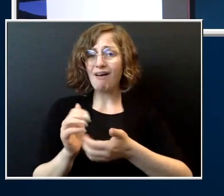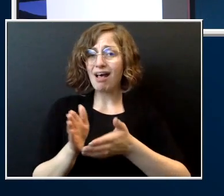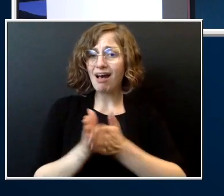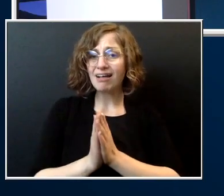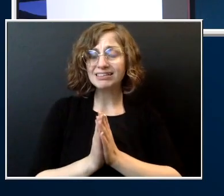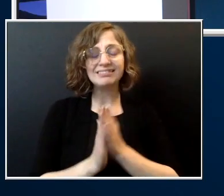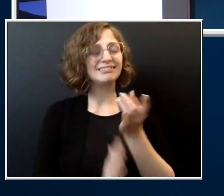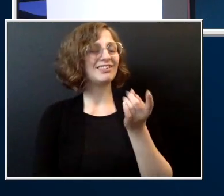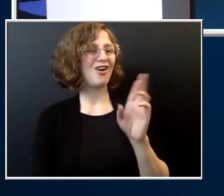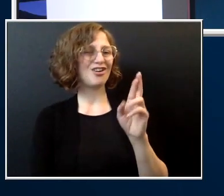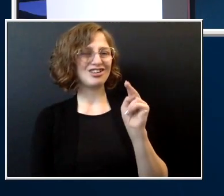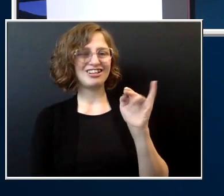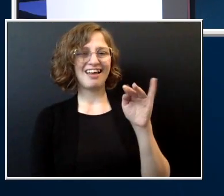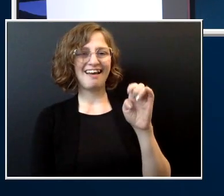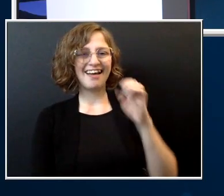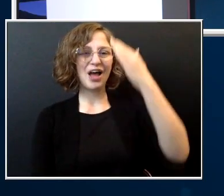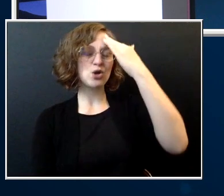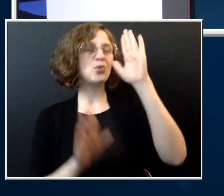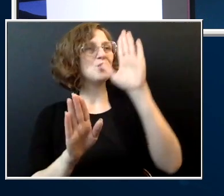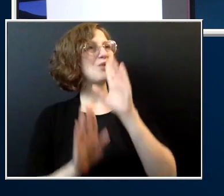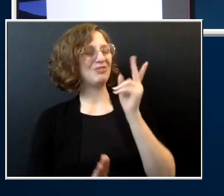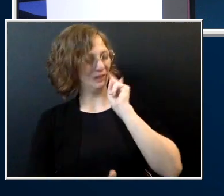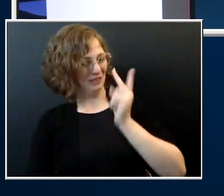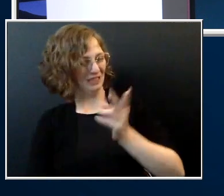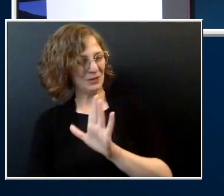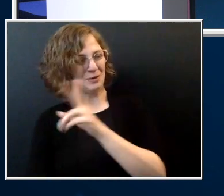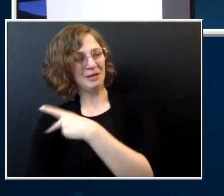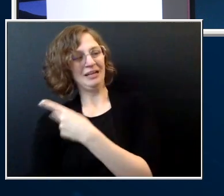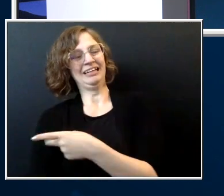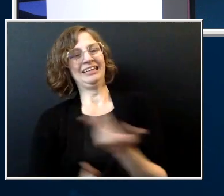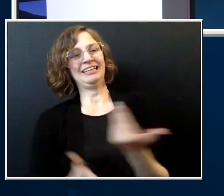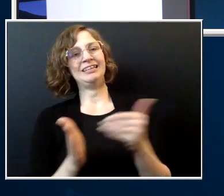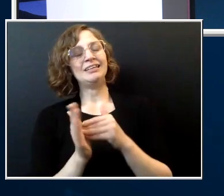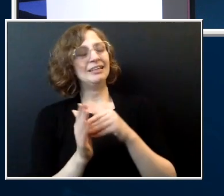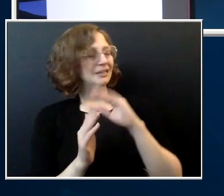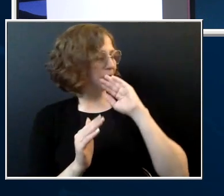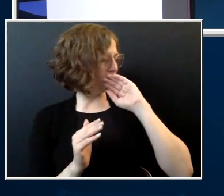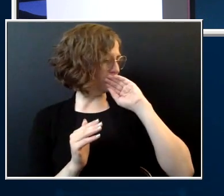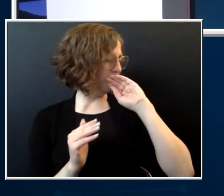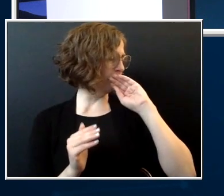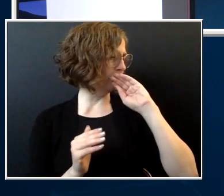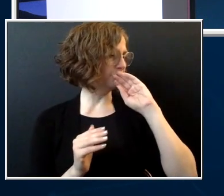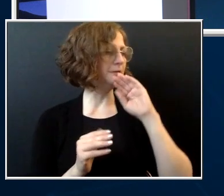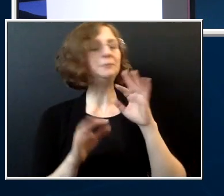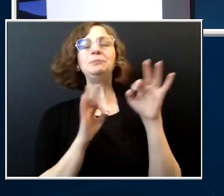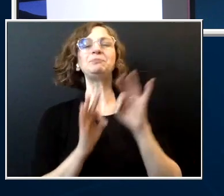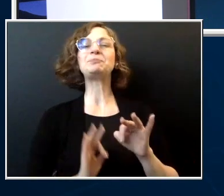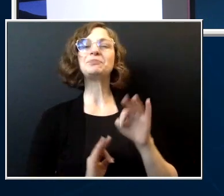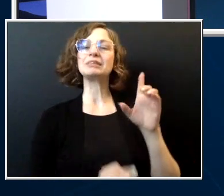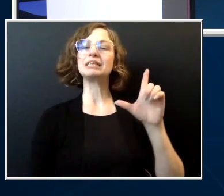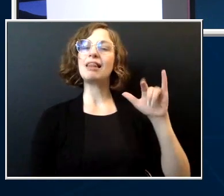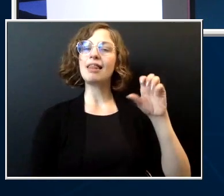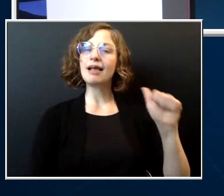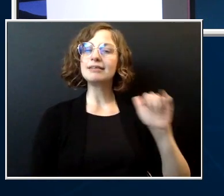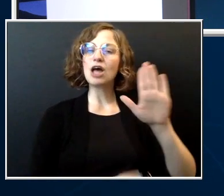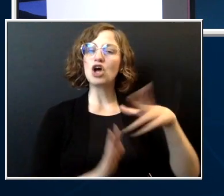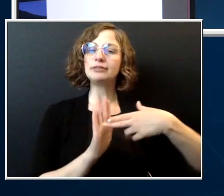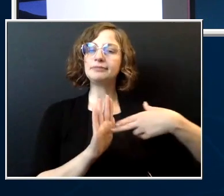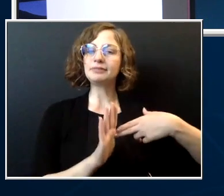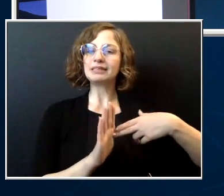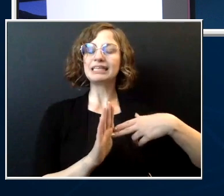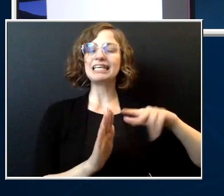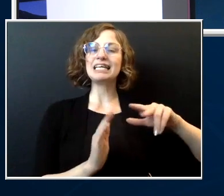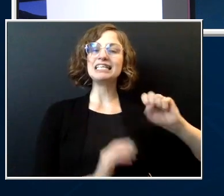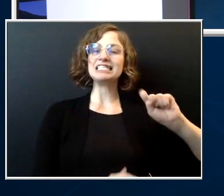reunited with patients. So talk to us about Lisa's diagnosis, stage 3 triple negative